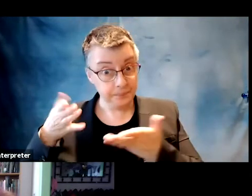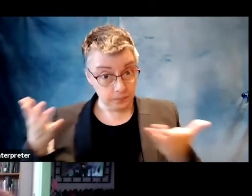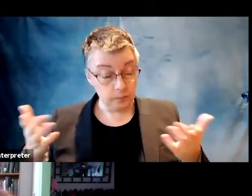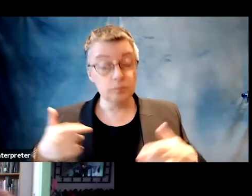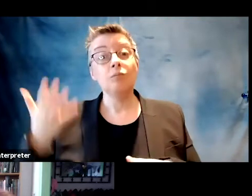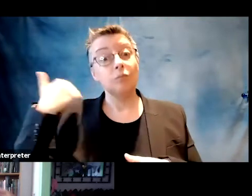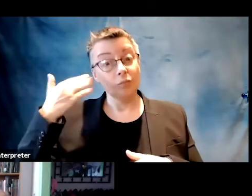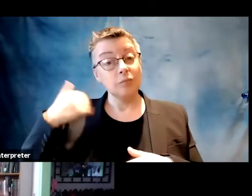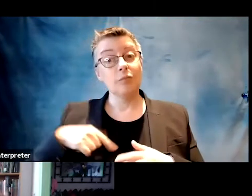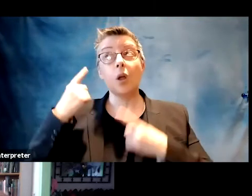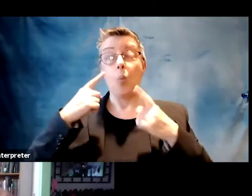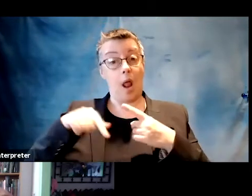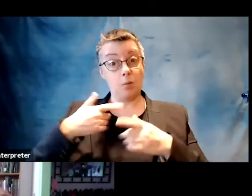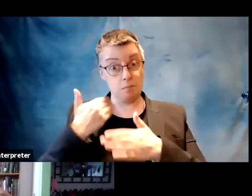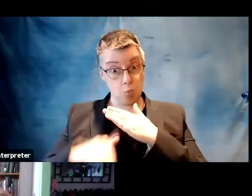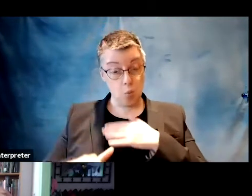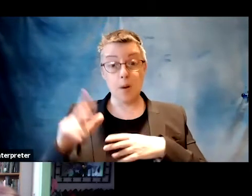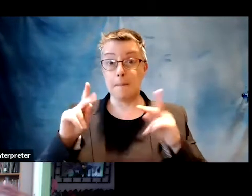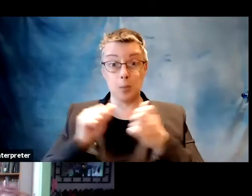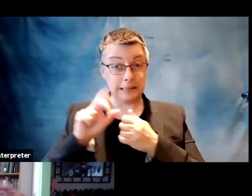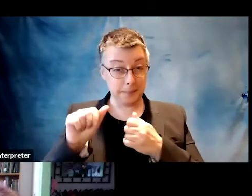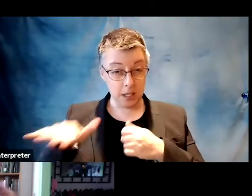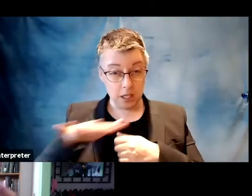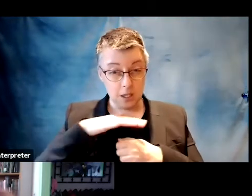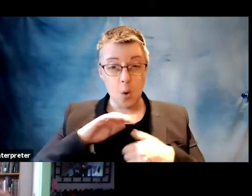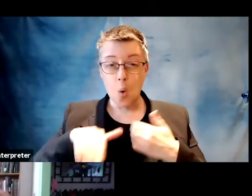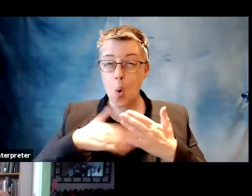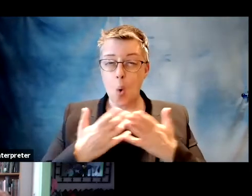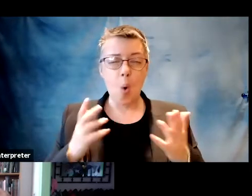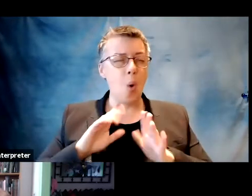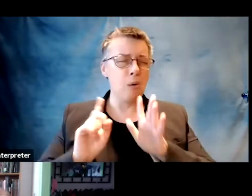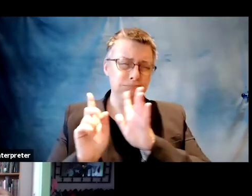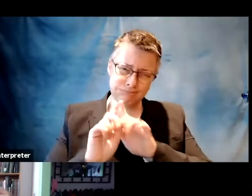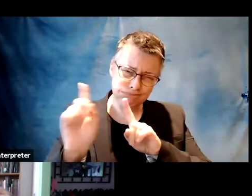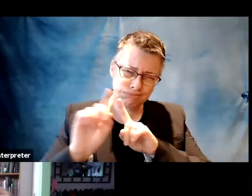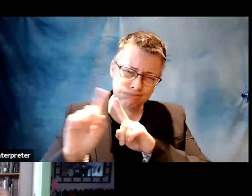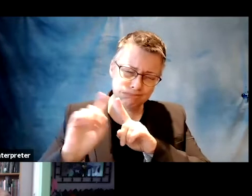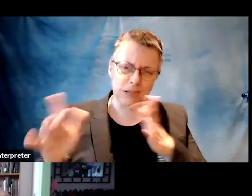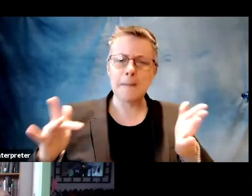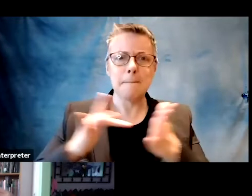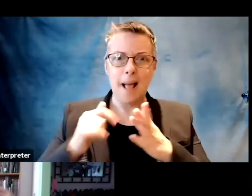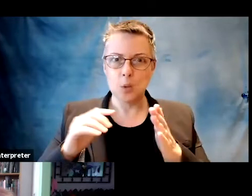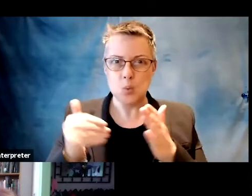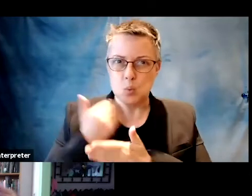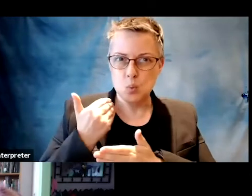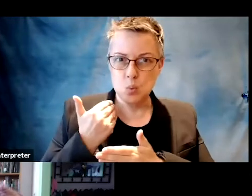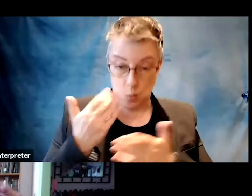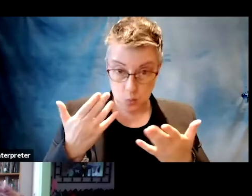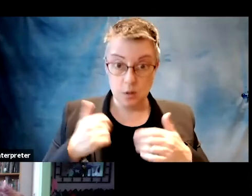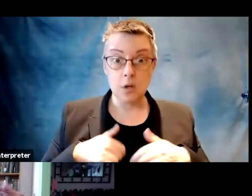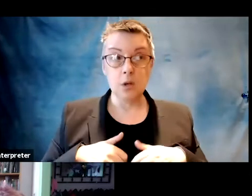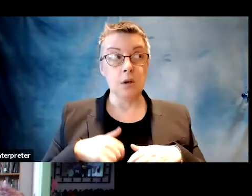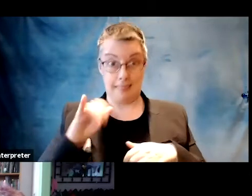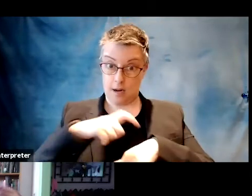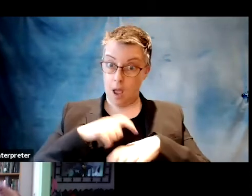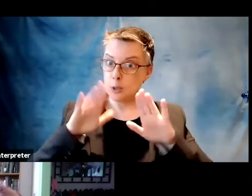At the time that I was born, there was this whole wave of medical breakthroughs. And so children are being saved